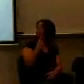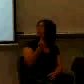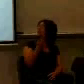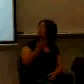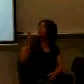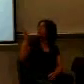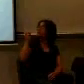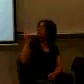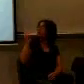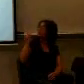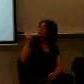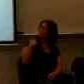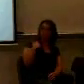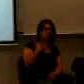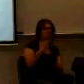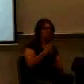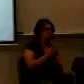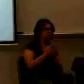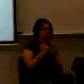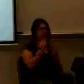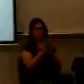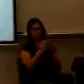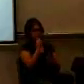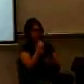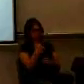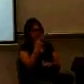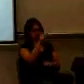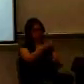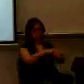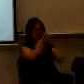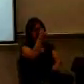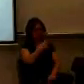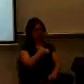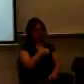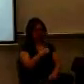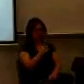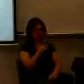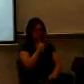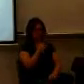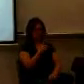here. Some species have them, some don't. These long skinny ones are